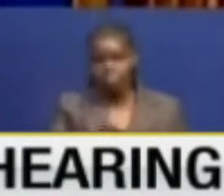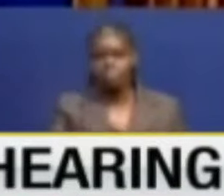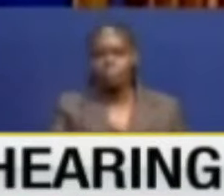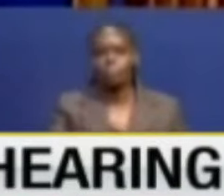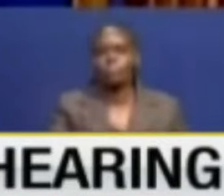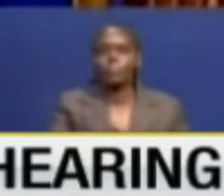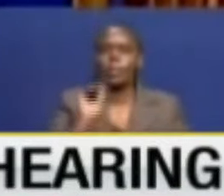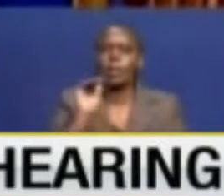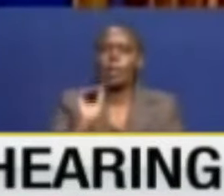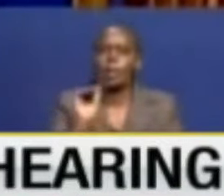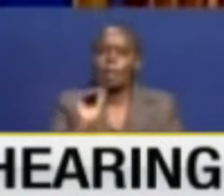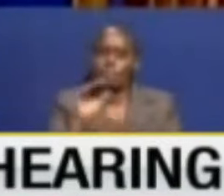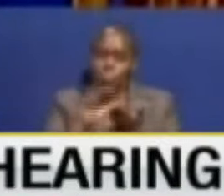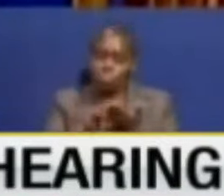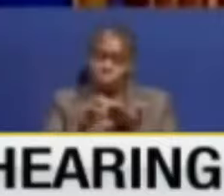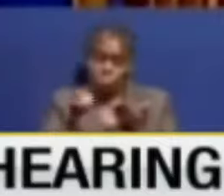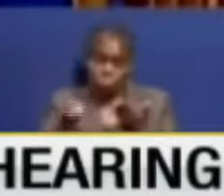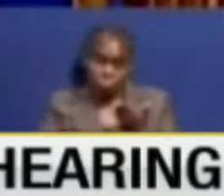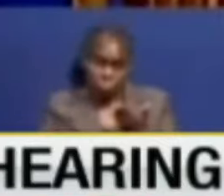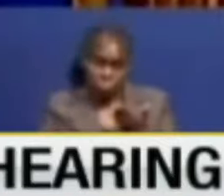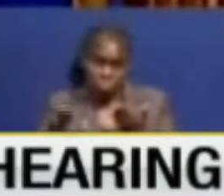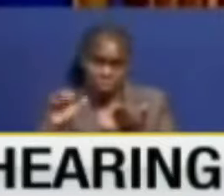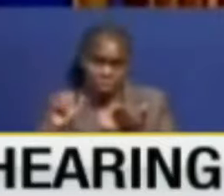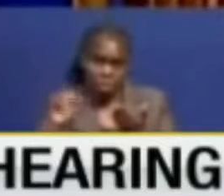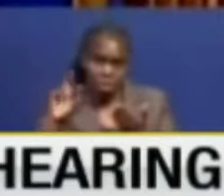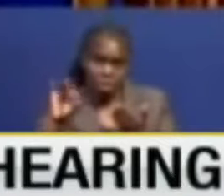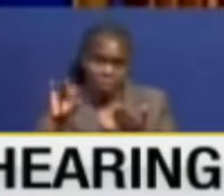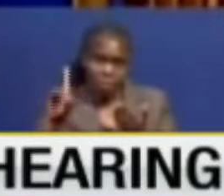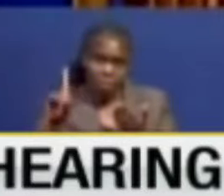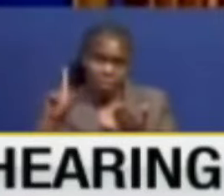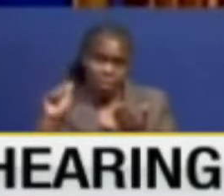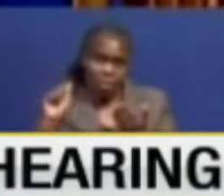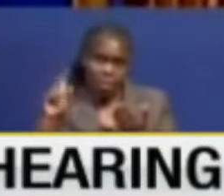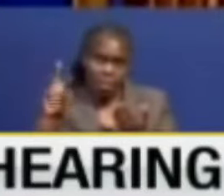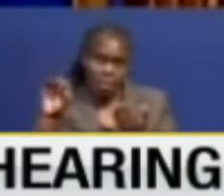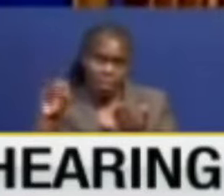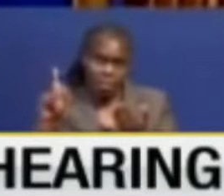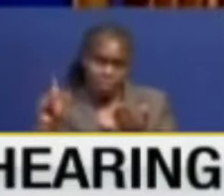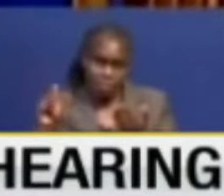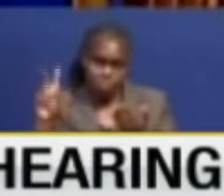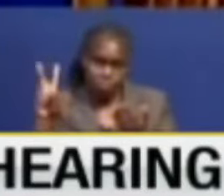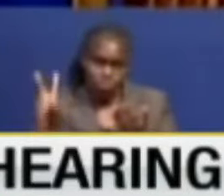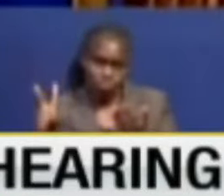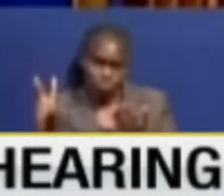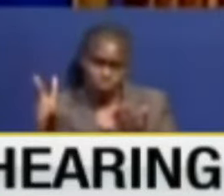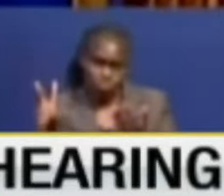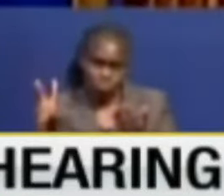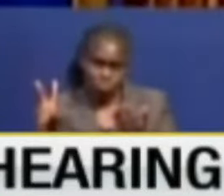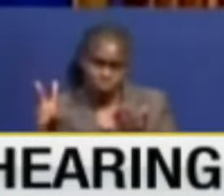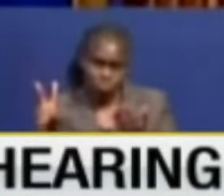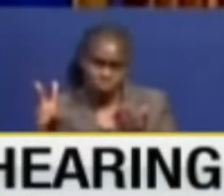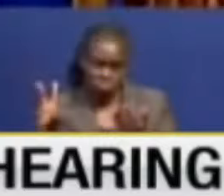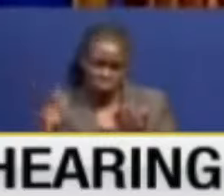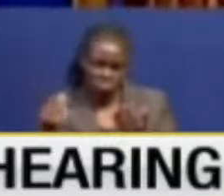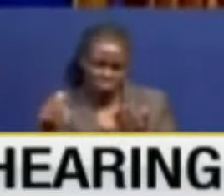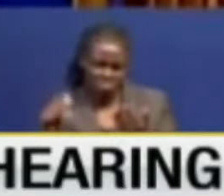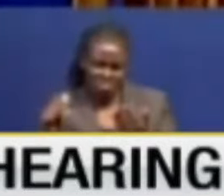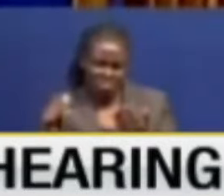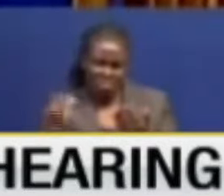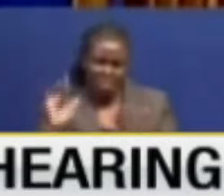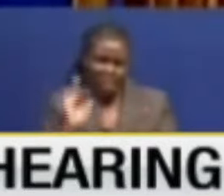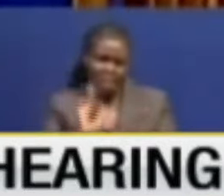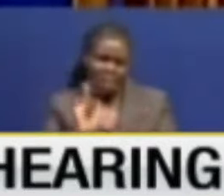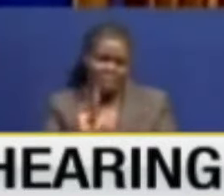The request to expunge certain paragraphs of two affidavits is deemed premature at this